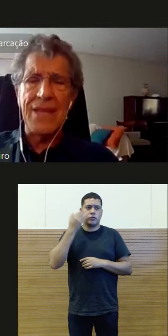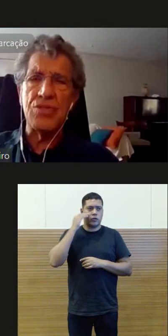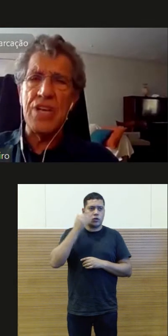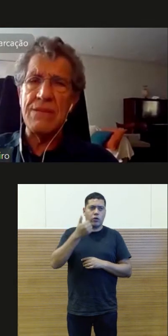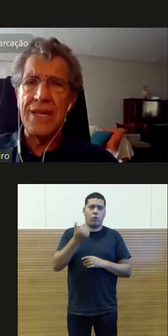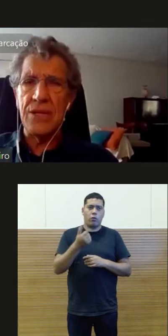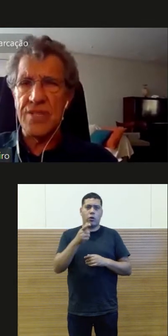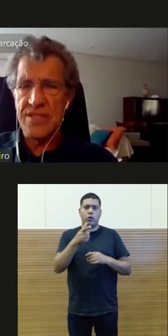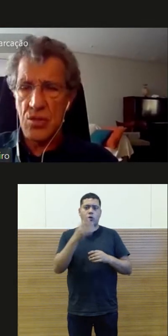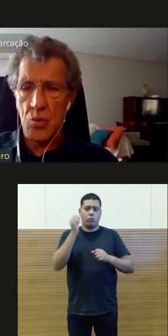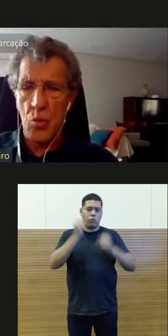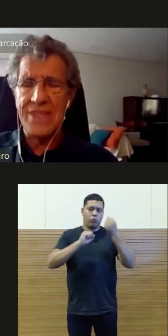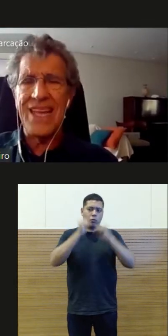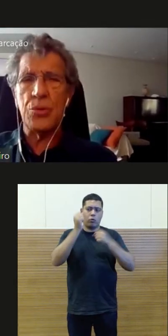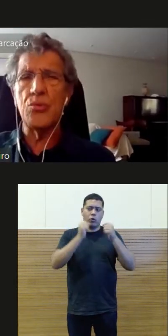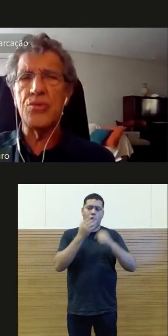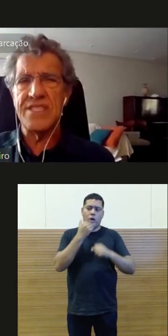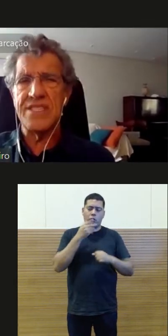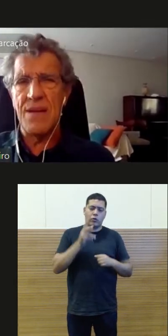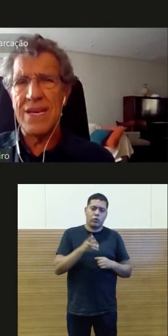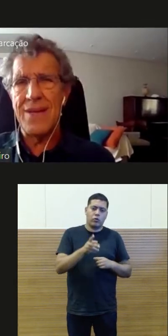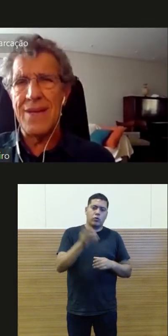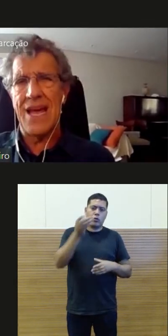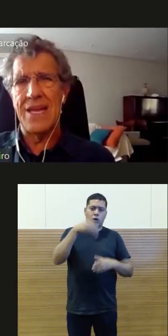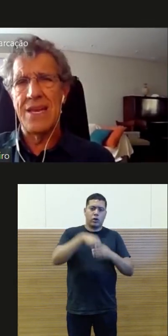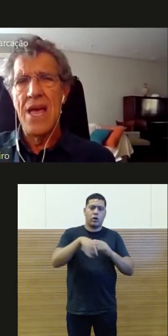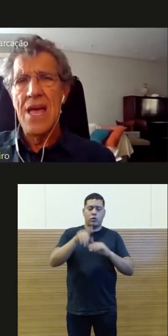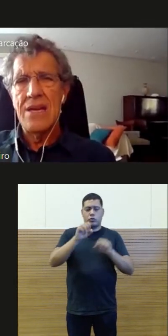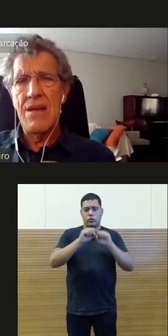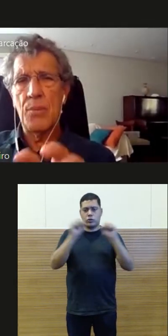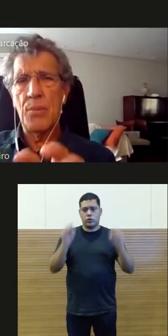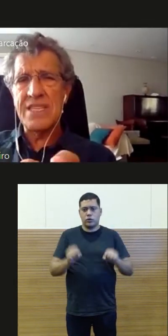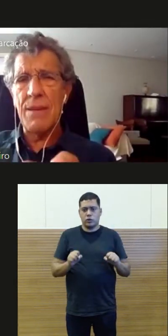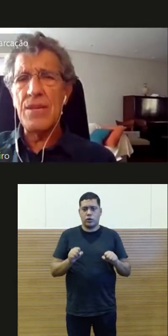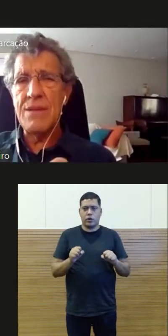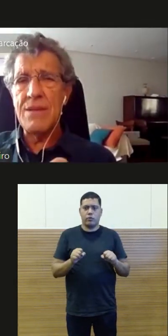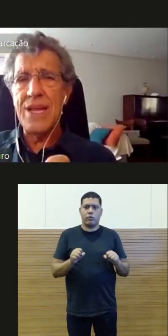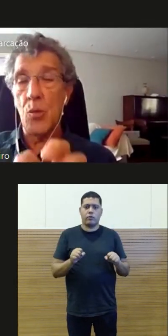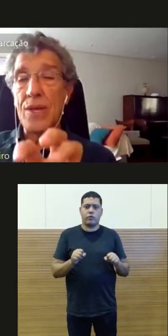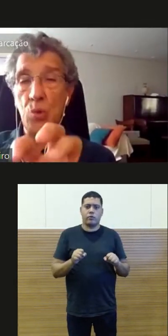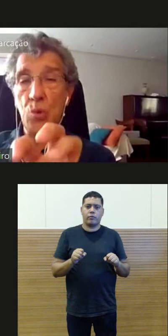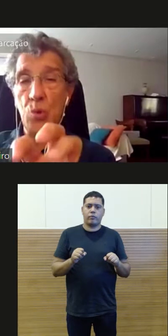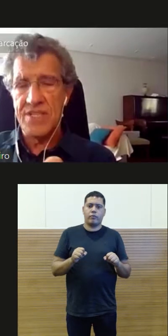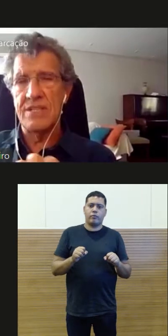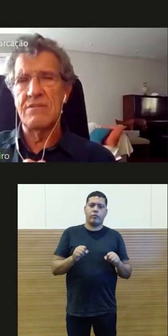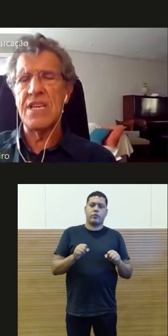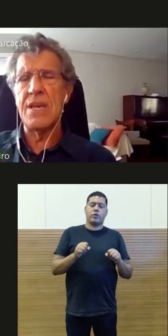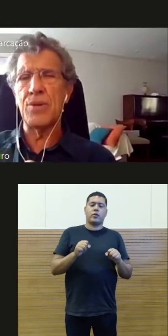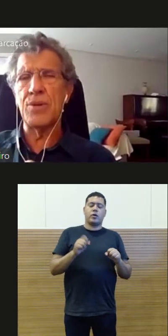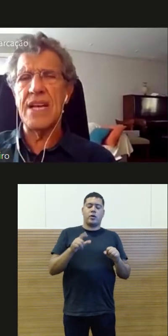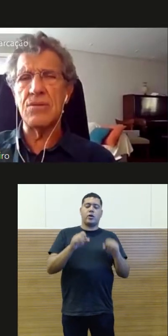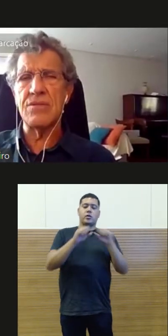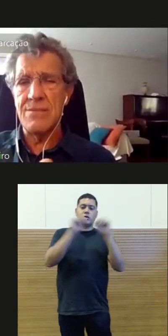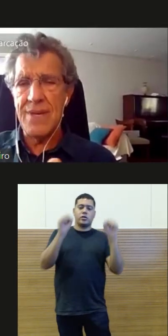important for you to understand how the processing of foods is within the food systems.